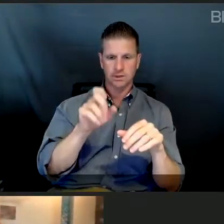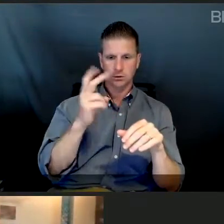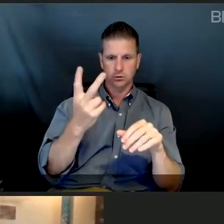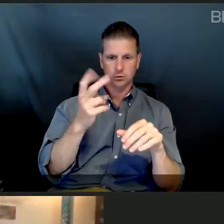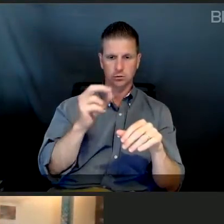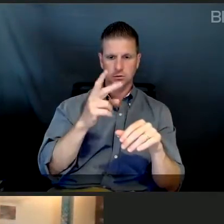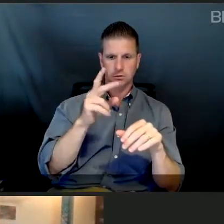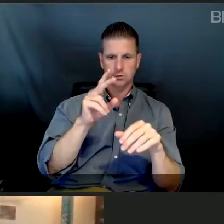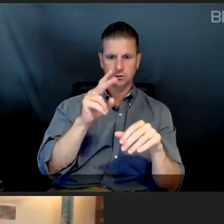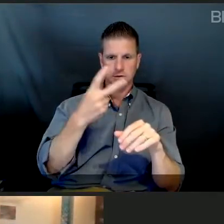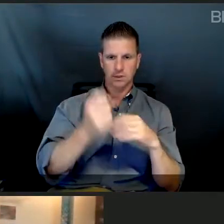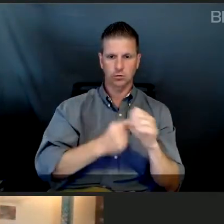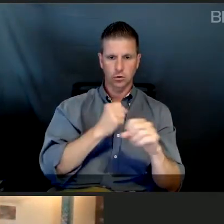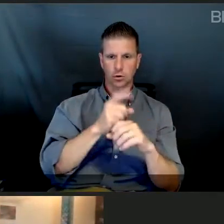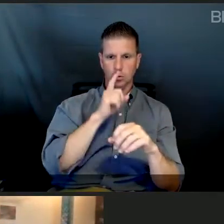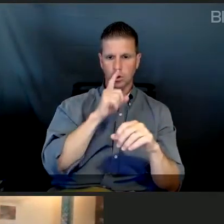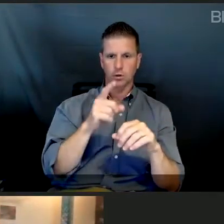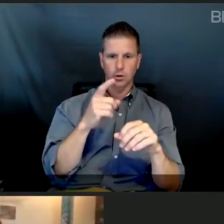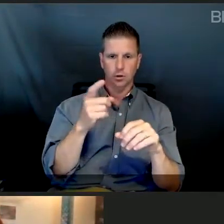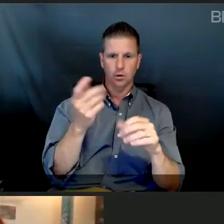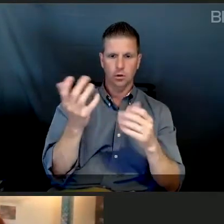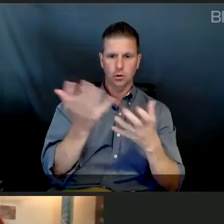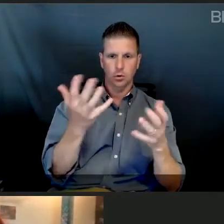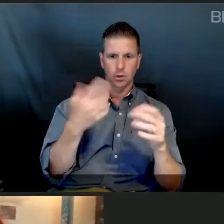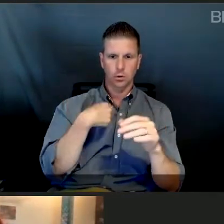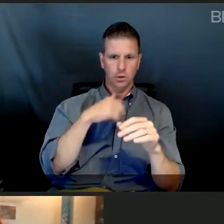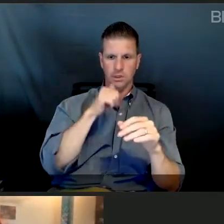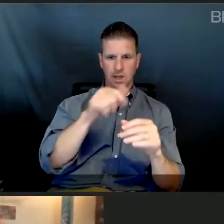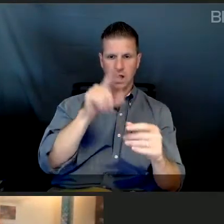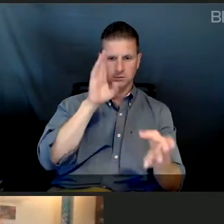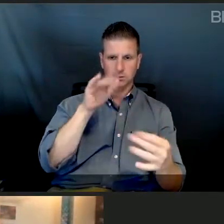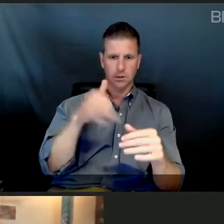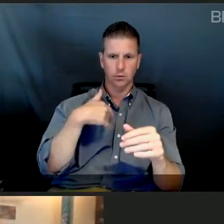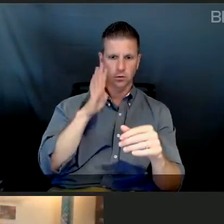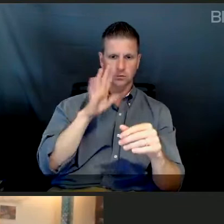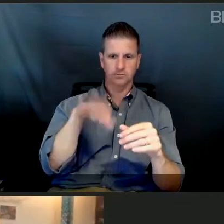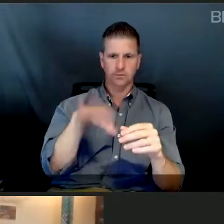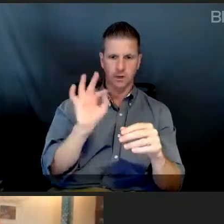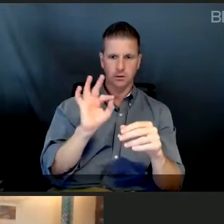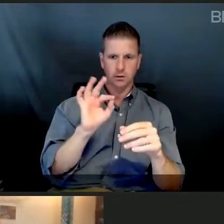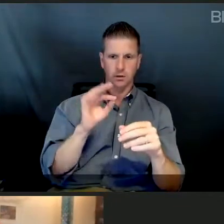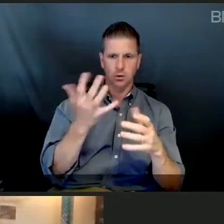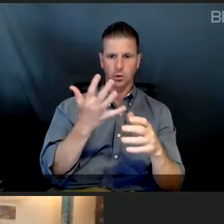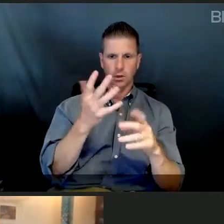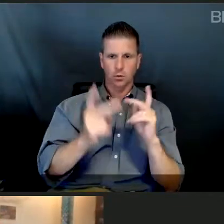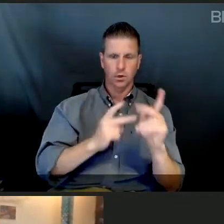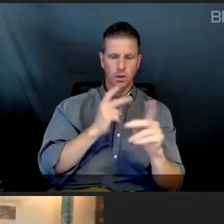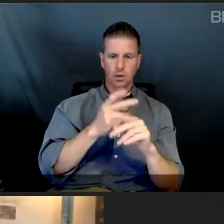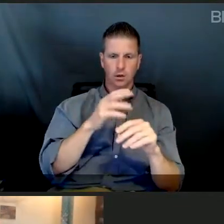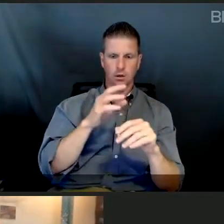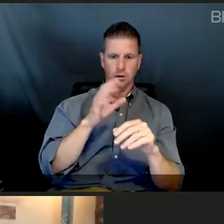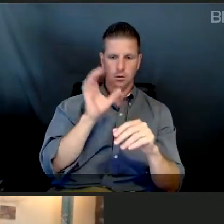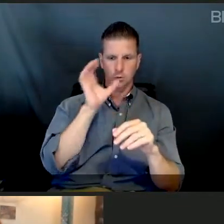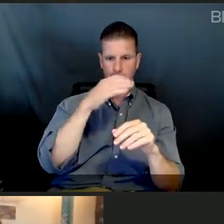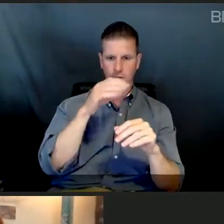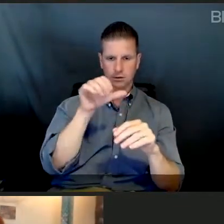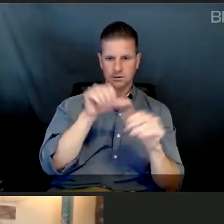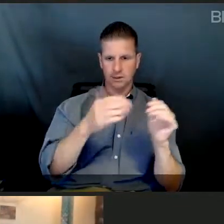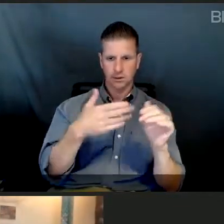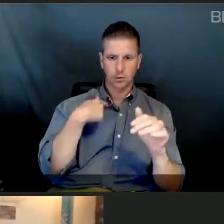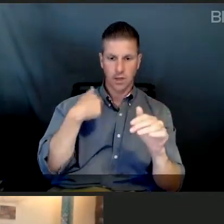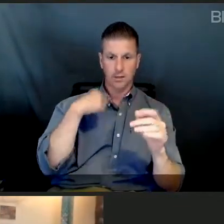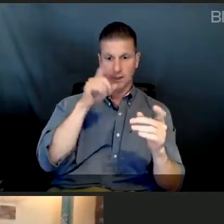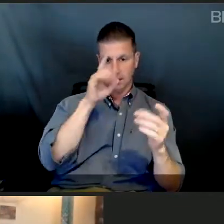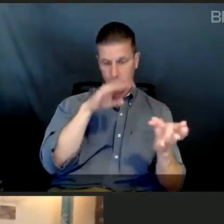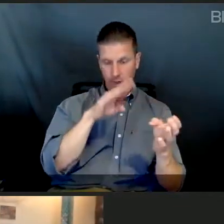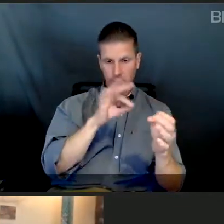year is really what have we not expected that we're going to find, what kind of weird science thing that, we had these expectations of the